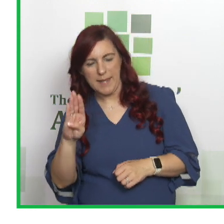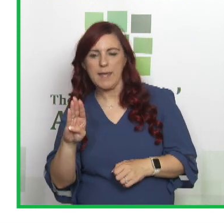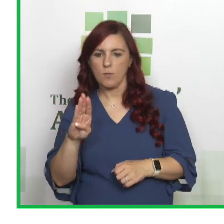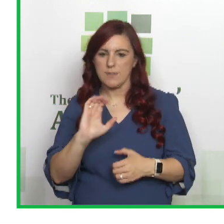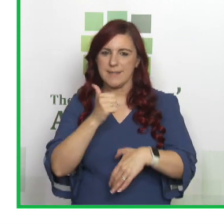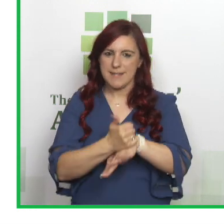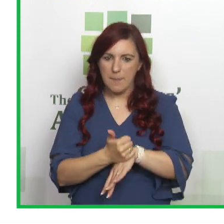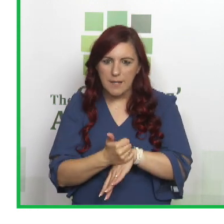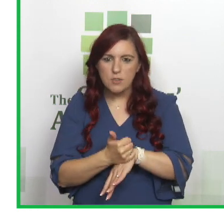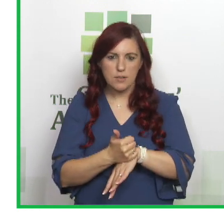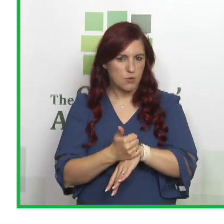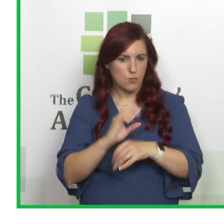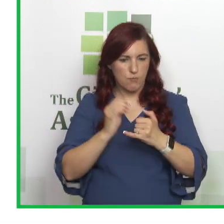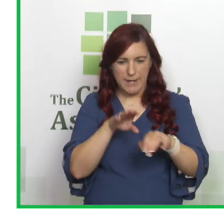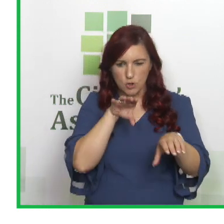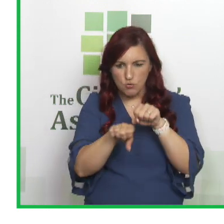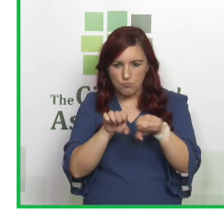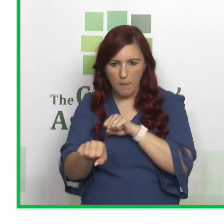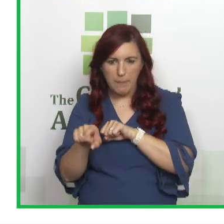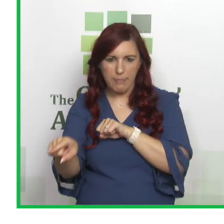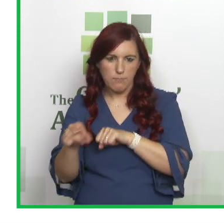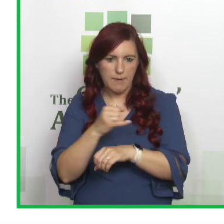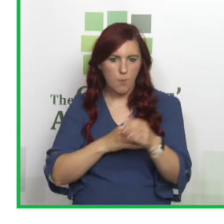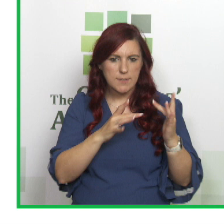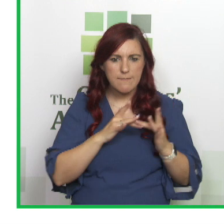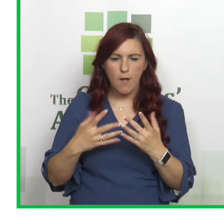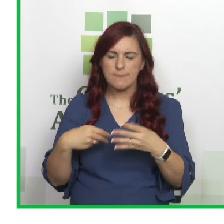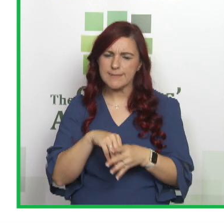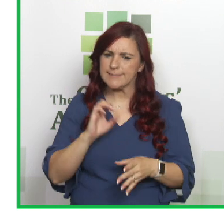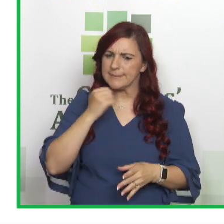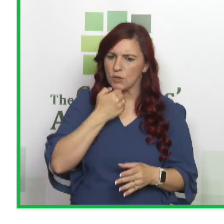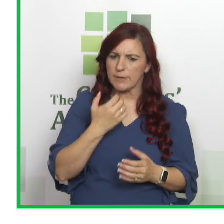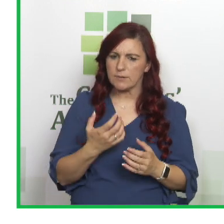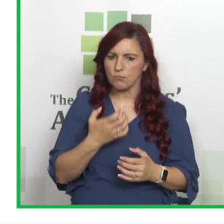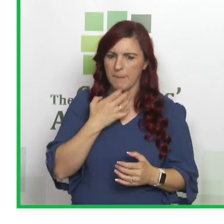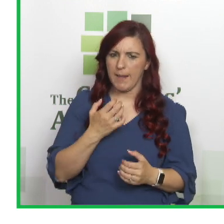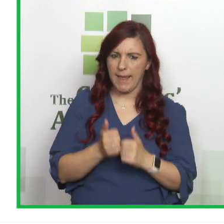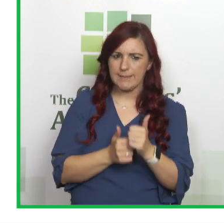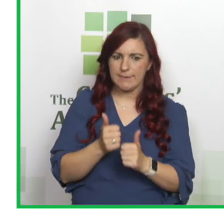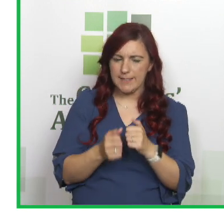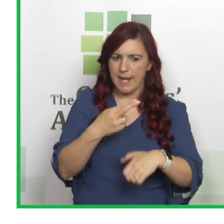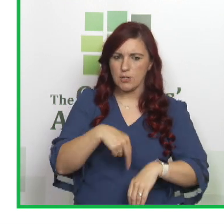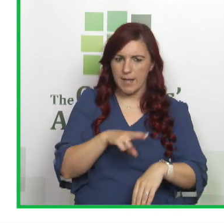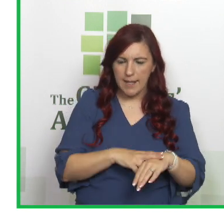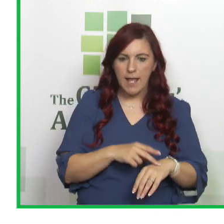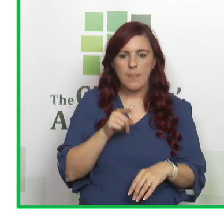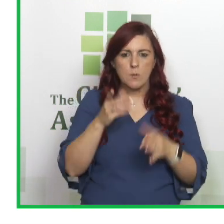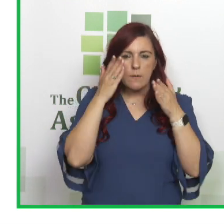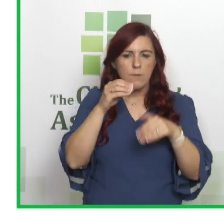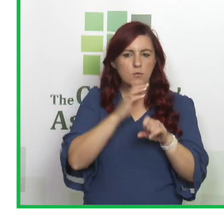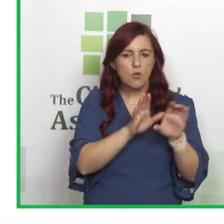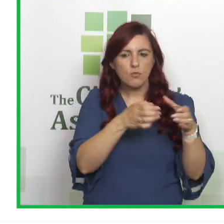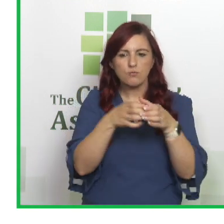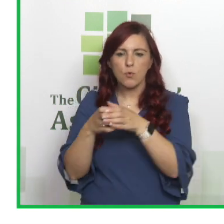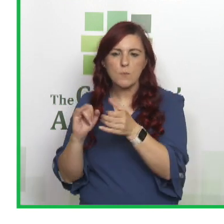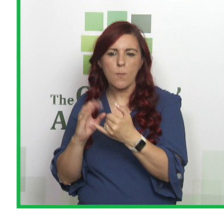and prosecute organised crime networks involved in serious criminal activity at national level. And this was focusing on the groups that are involved in